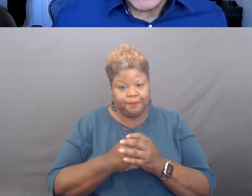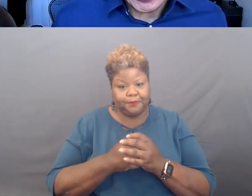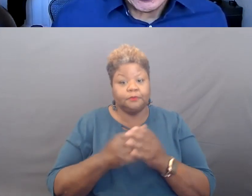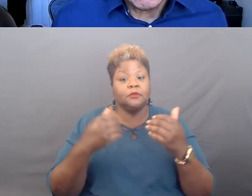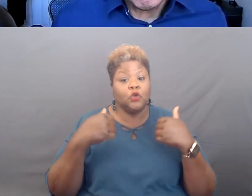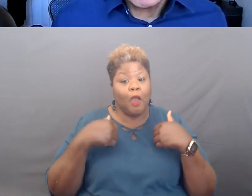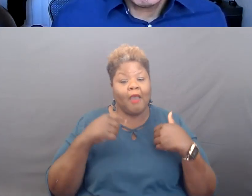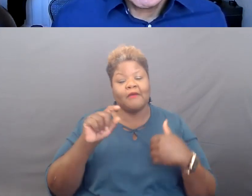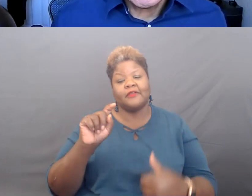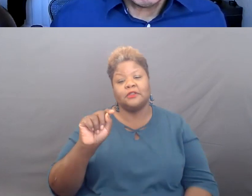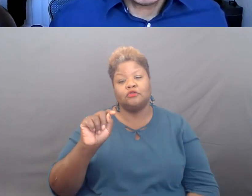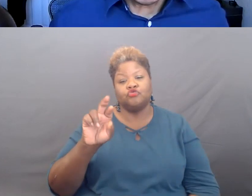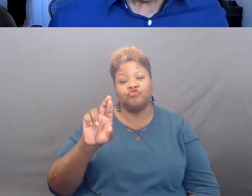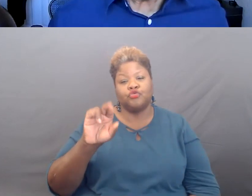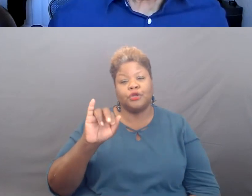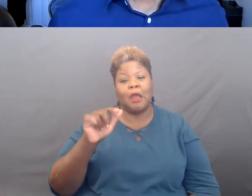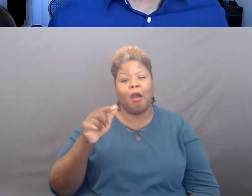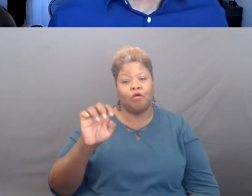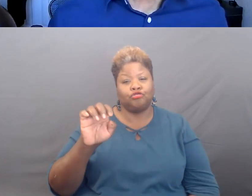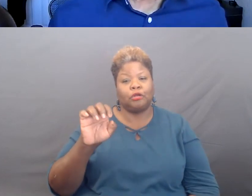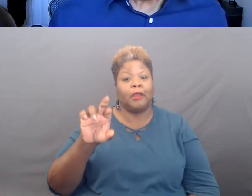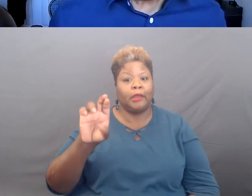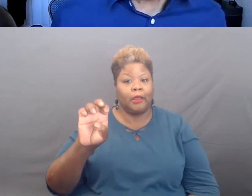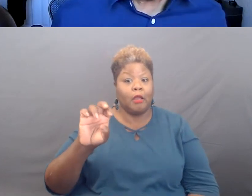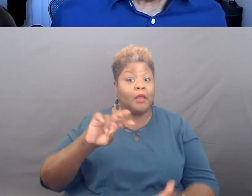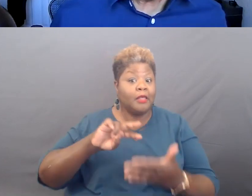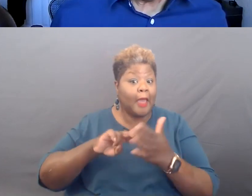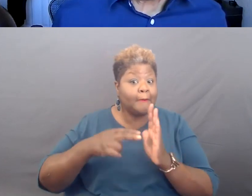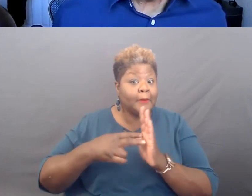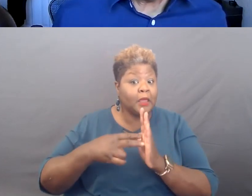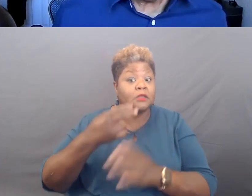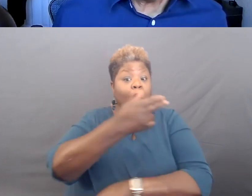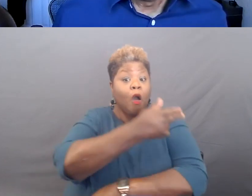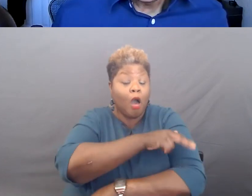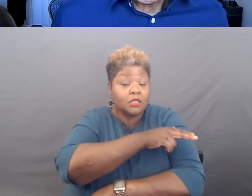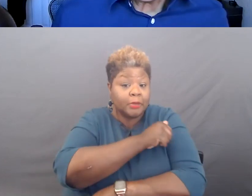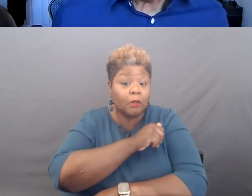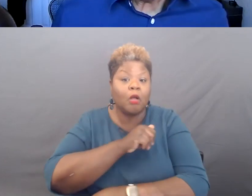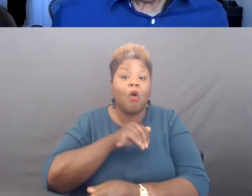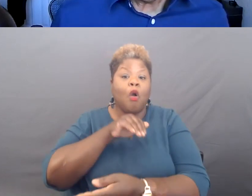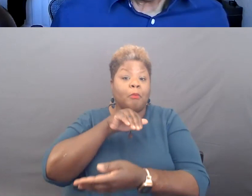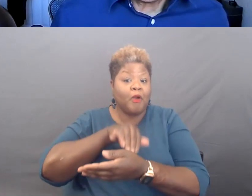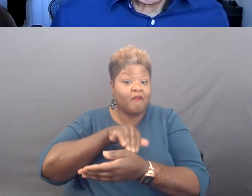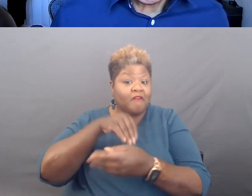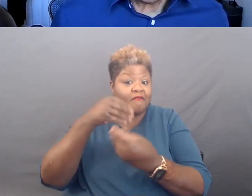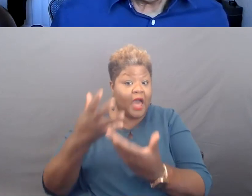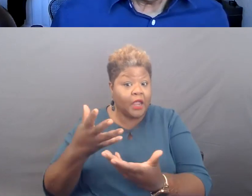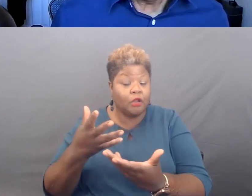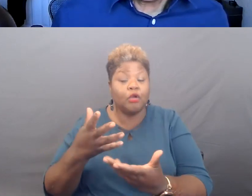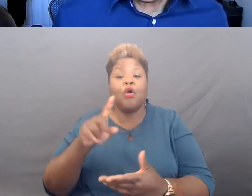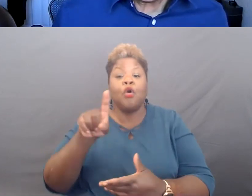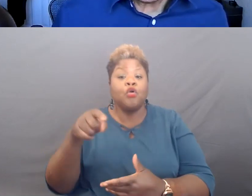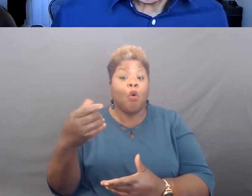triaging of care, which means if you're a hospital or a healthcare provider and you only